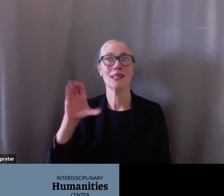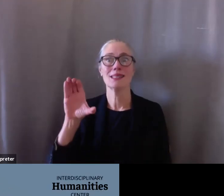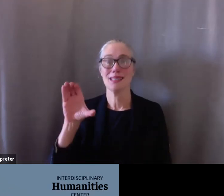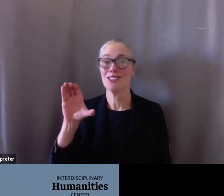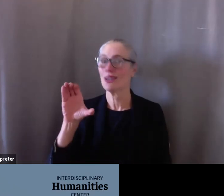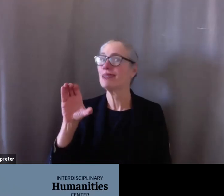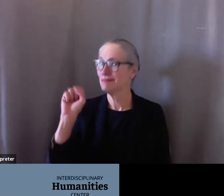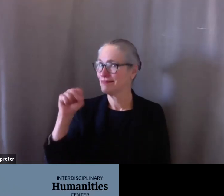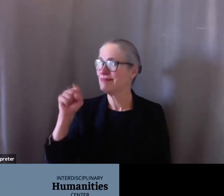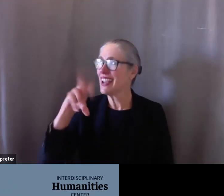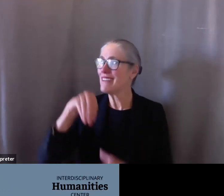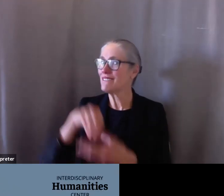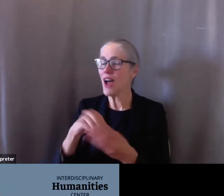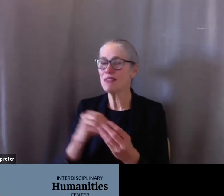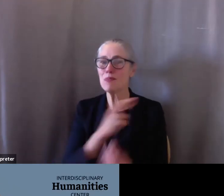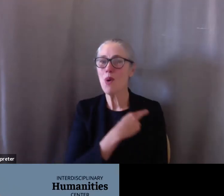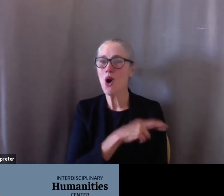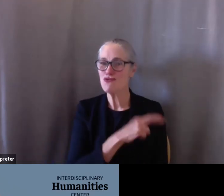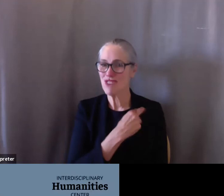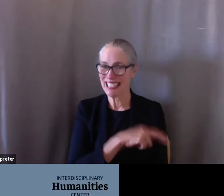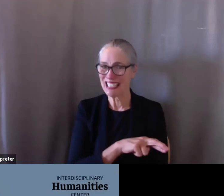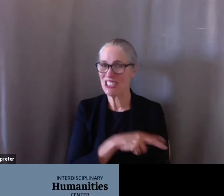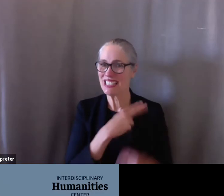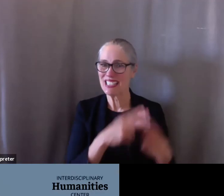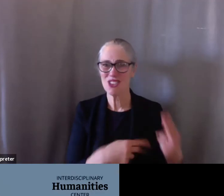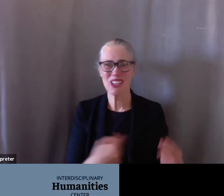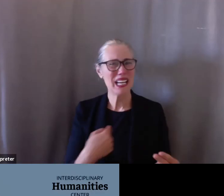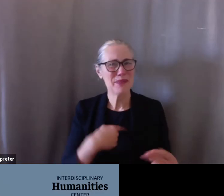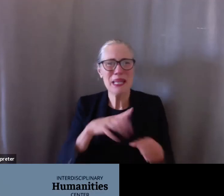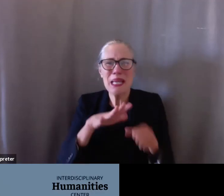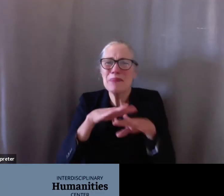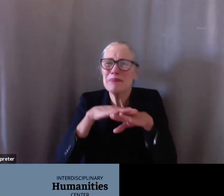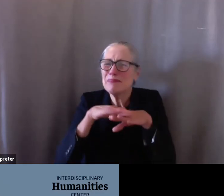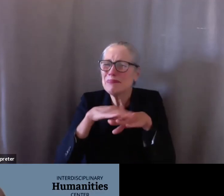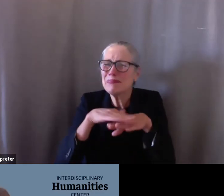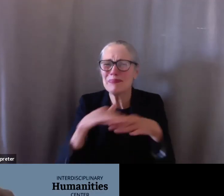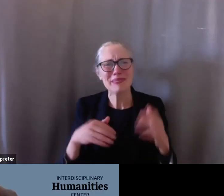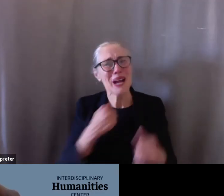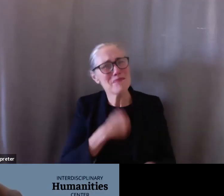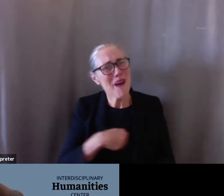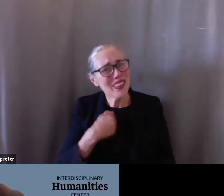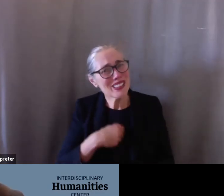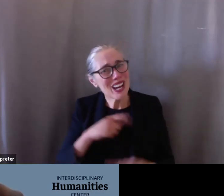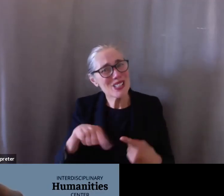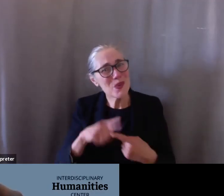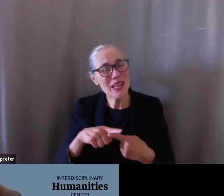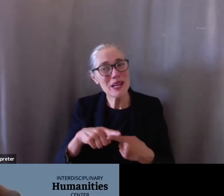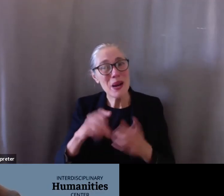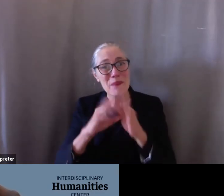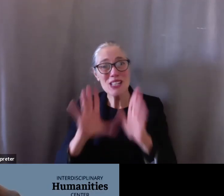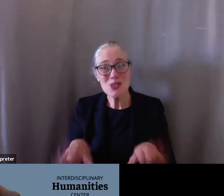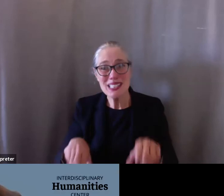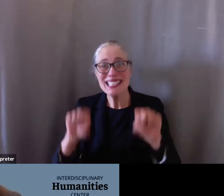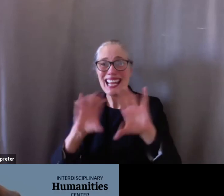religious. Evangelical religion in the 19th century is actually on the side of